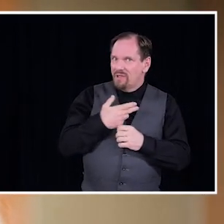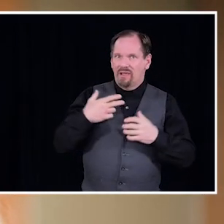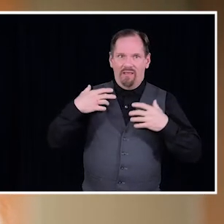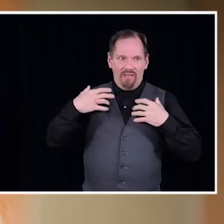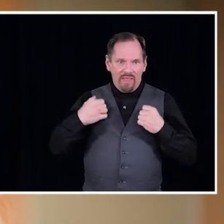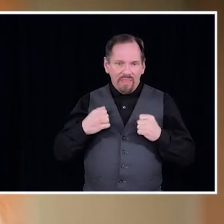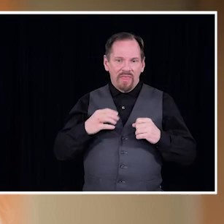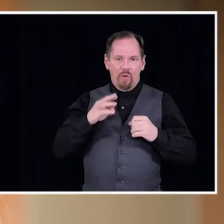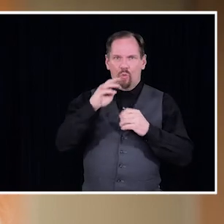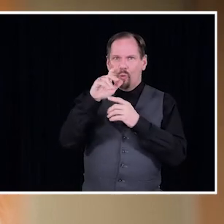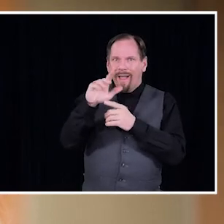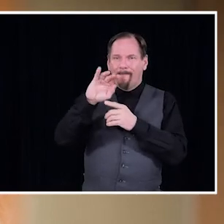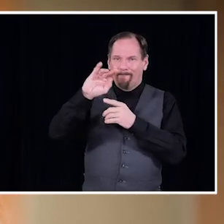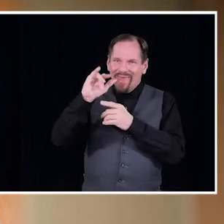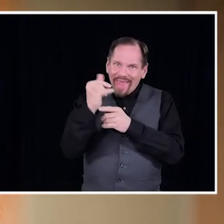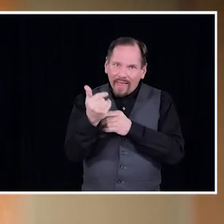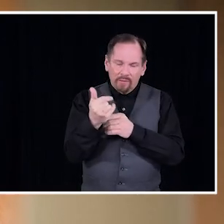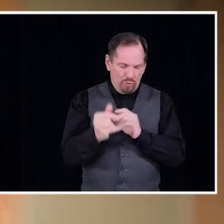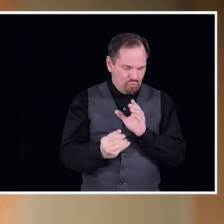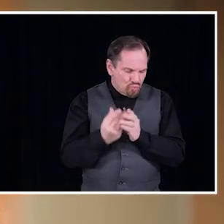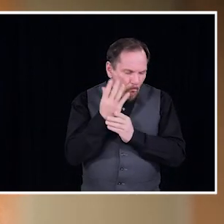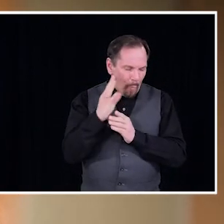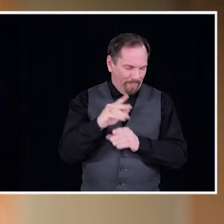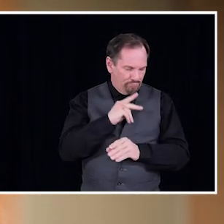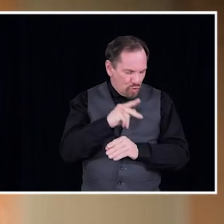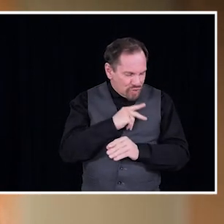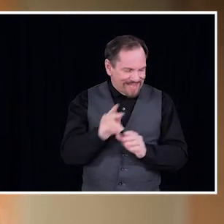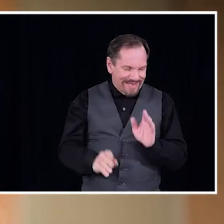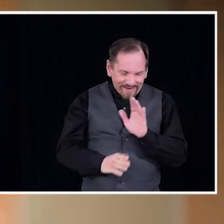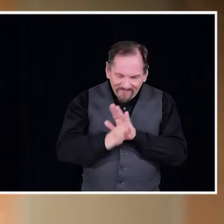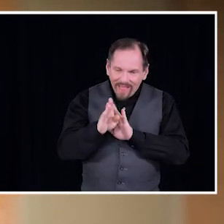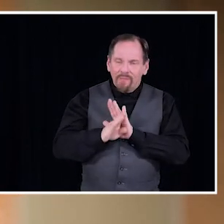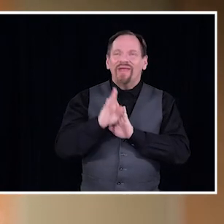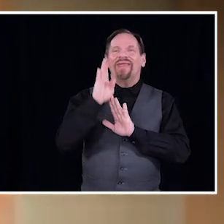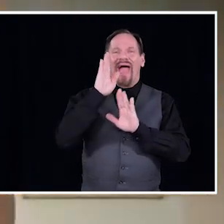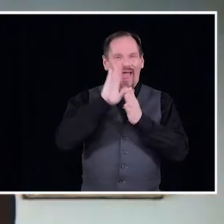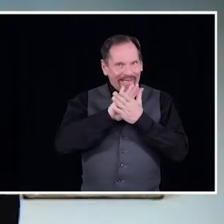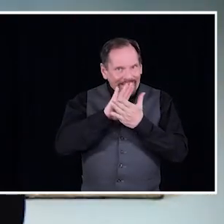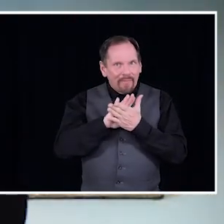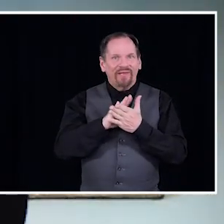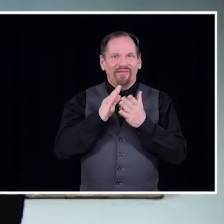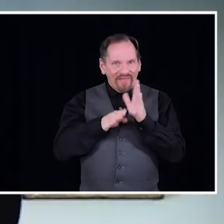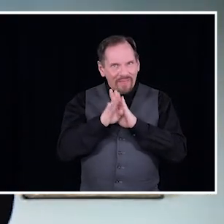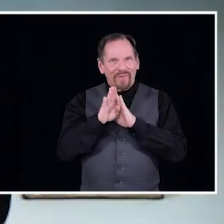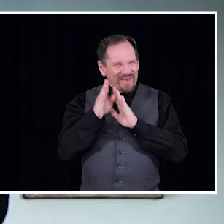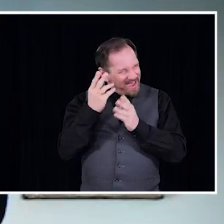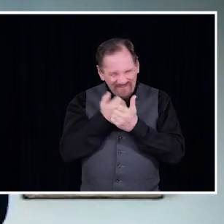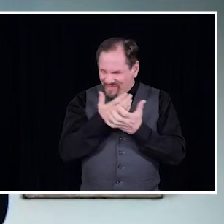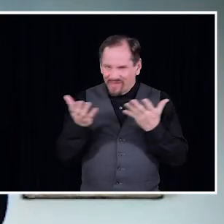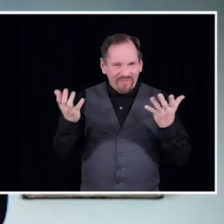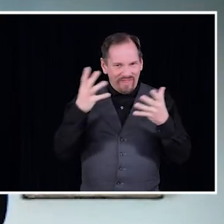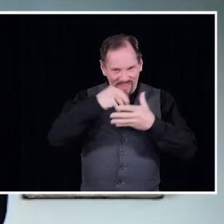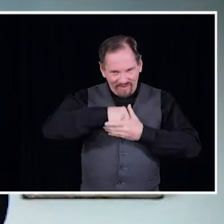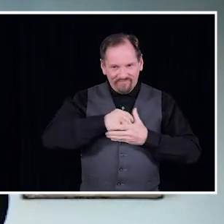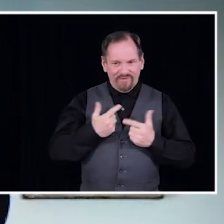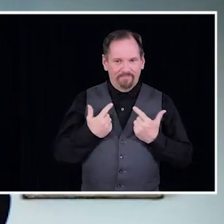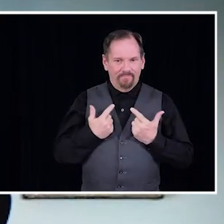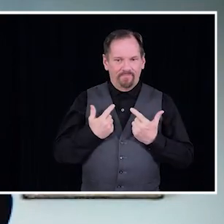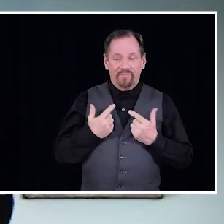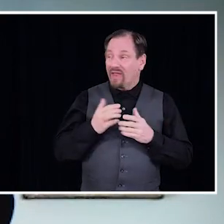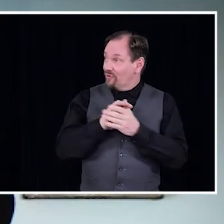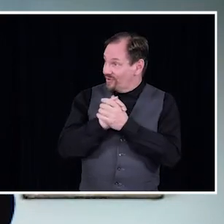succeed academically as well as growing personally in their pursuit of nursing." Congratulations, Dr. Abshire.